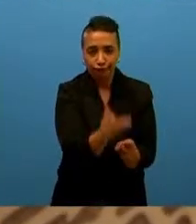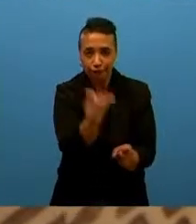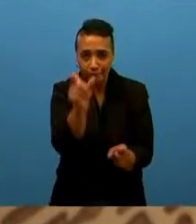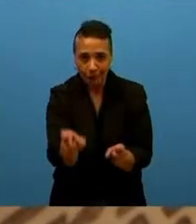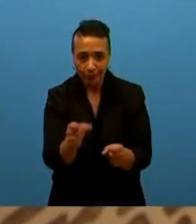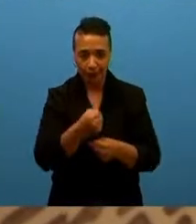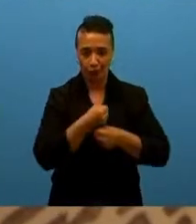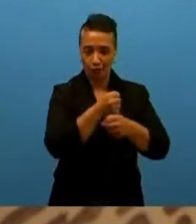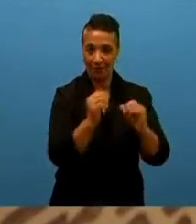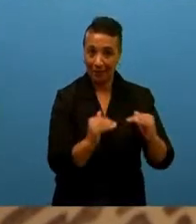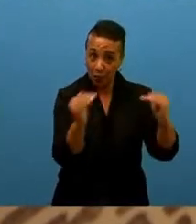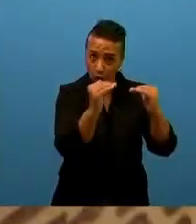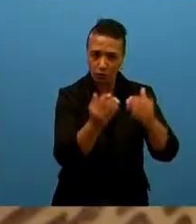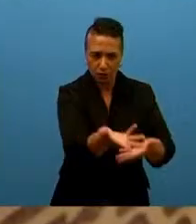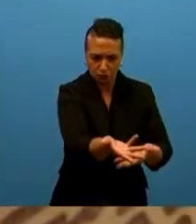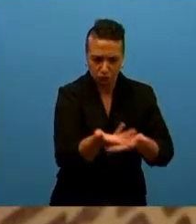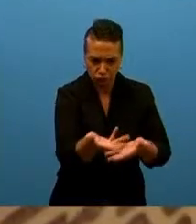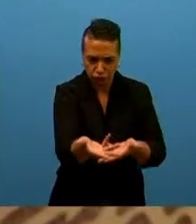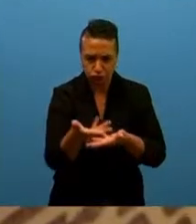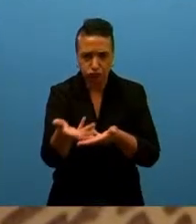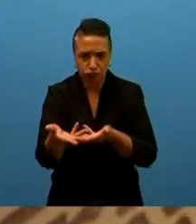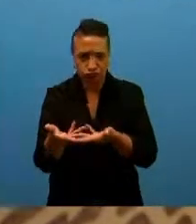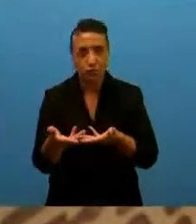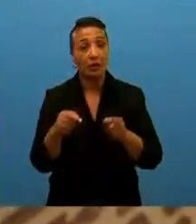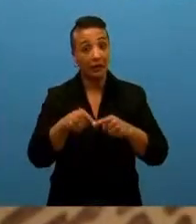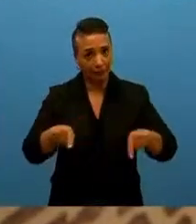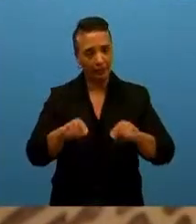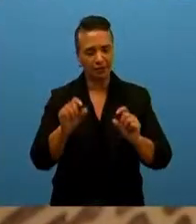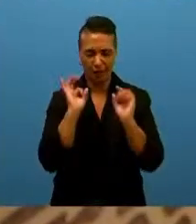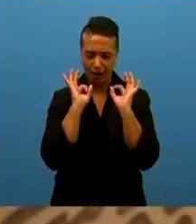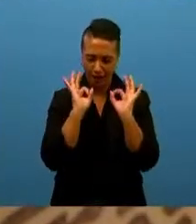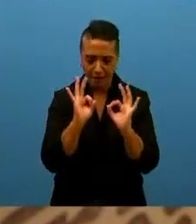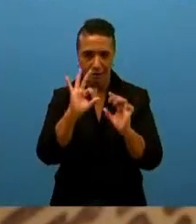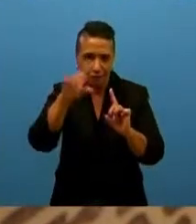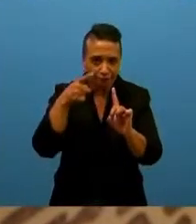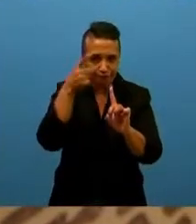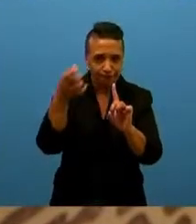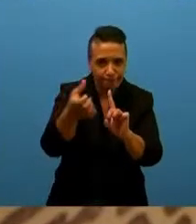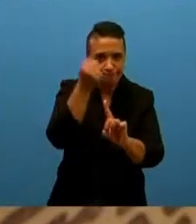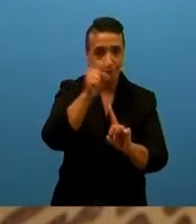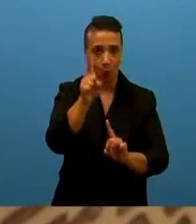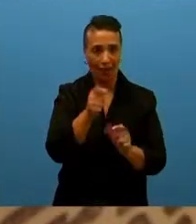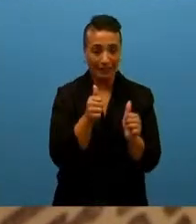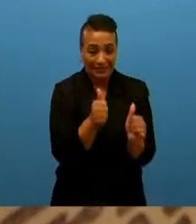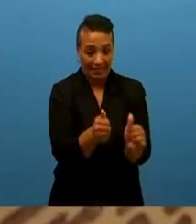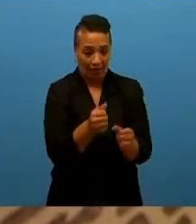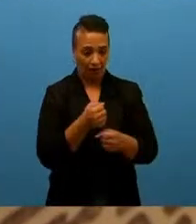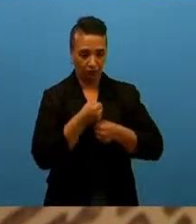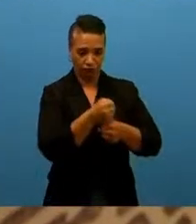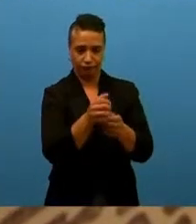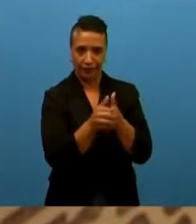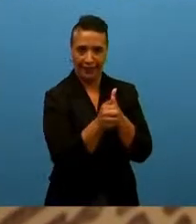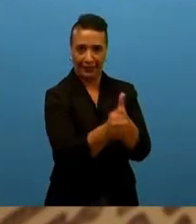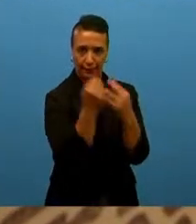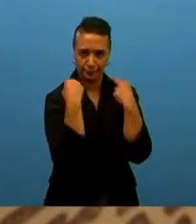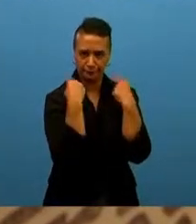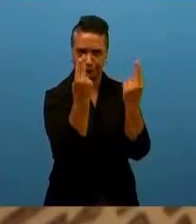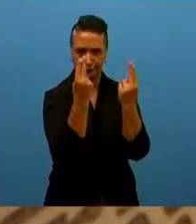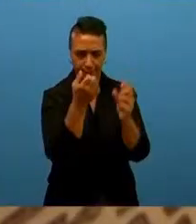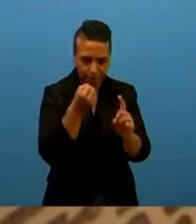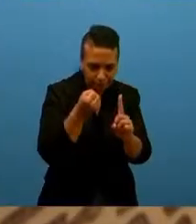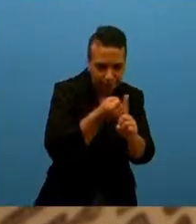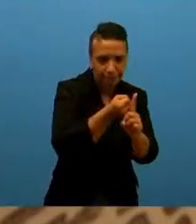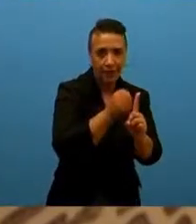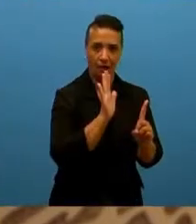Indigenous peoples would be a significant achievement. A commitment to self-determination must include centering